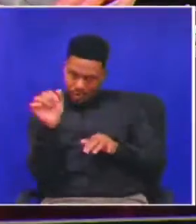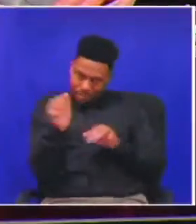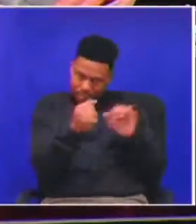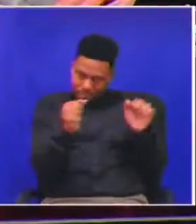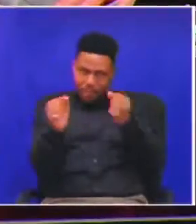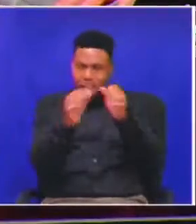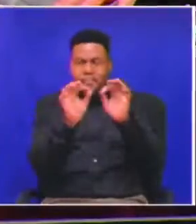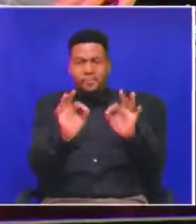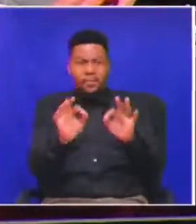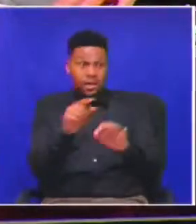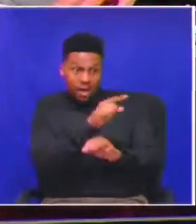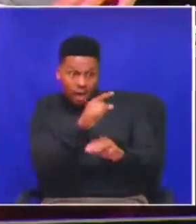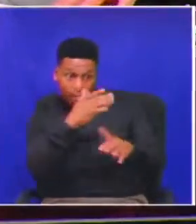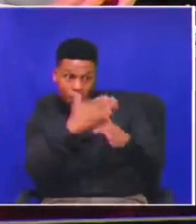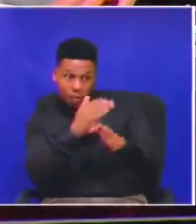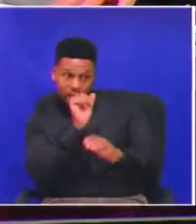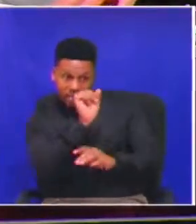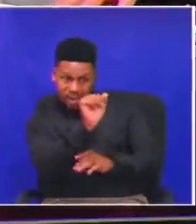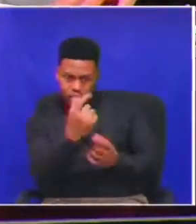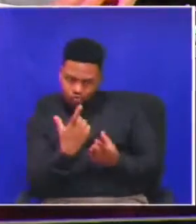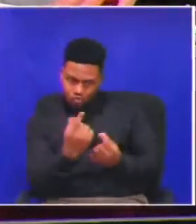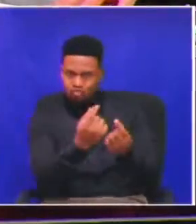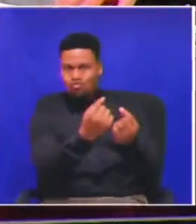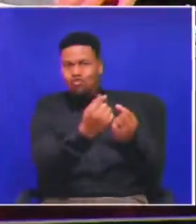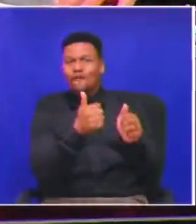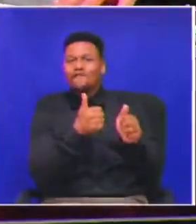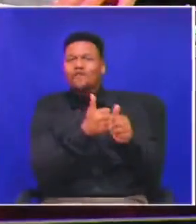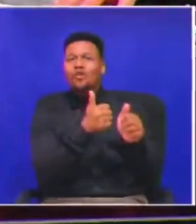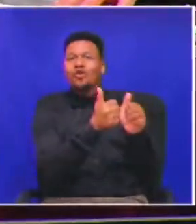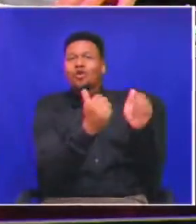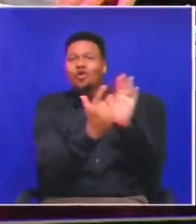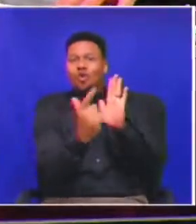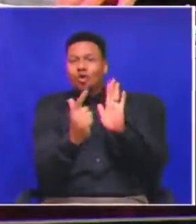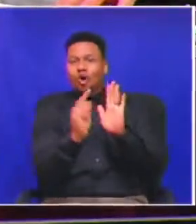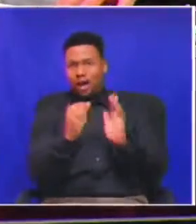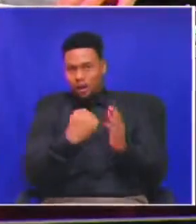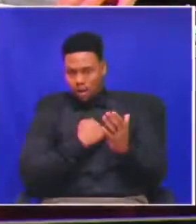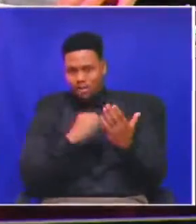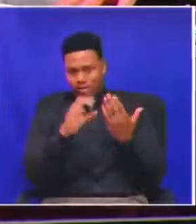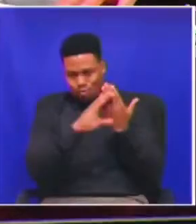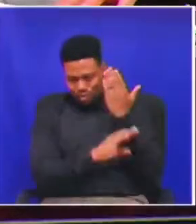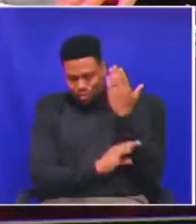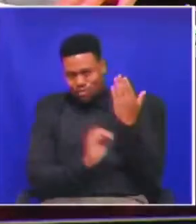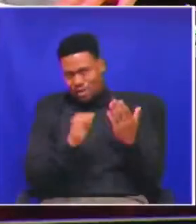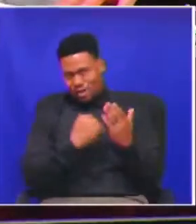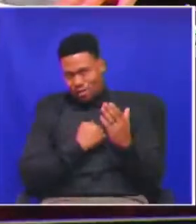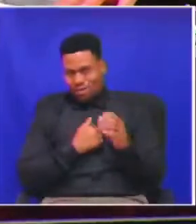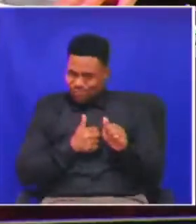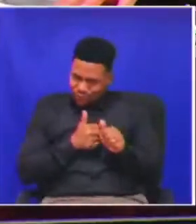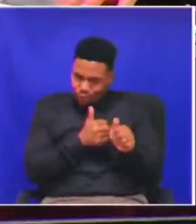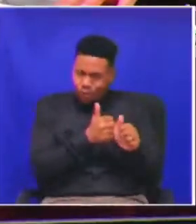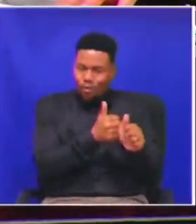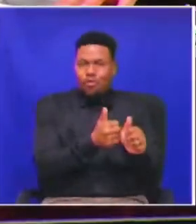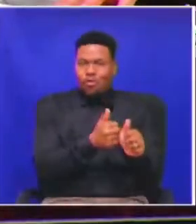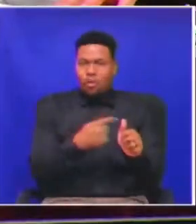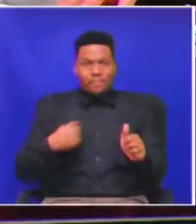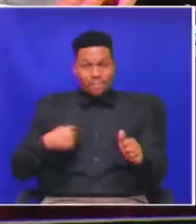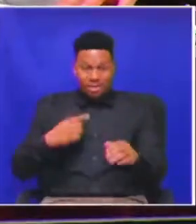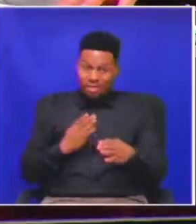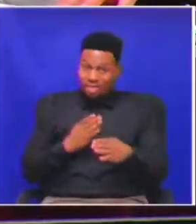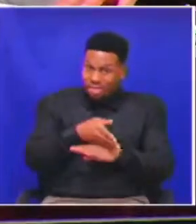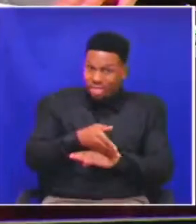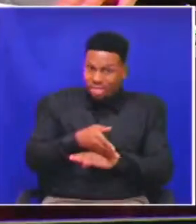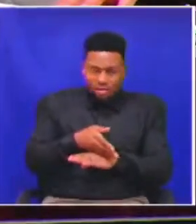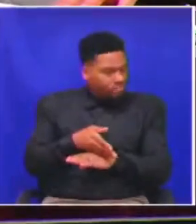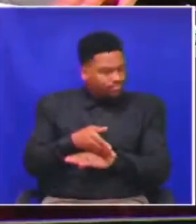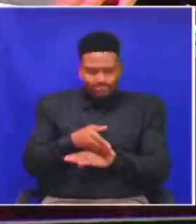terms of our laws and in terms of our Constitution, without any interference. There